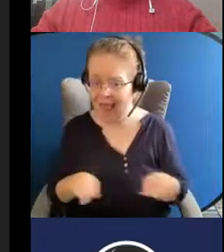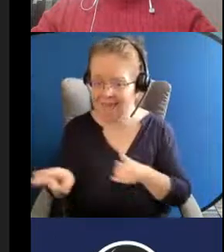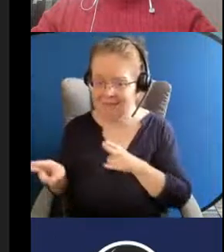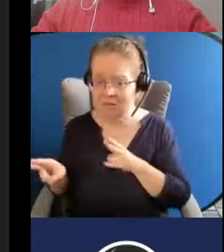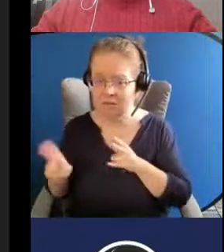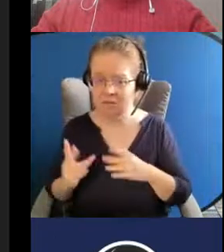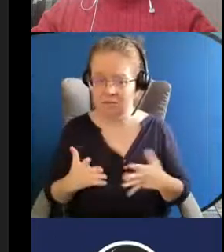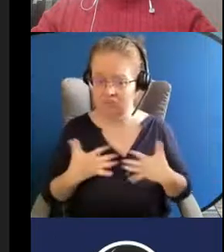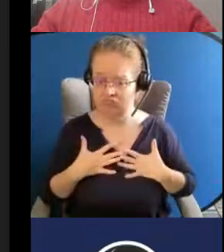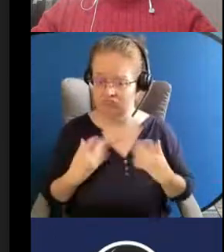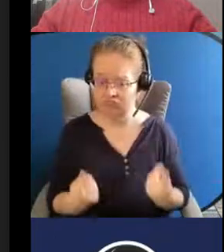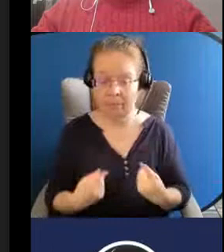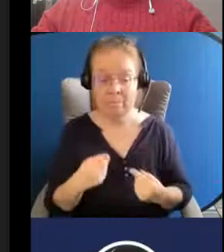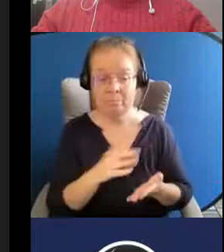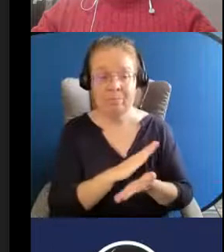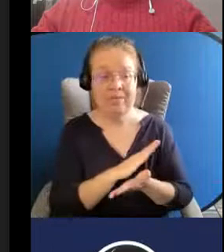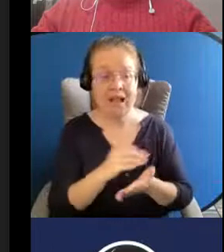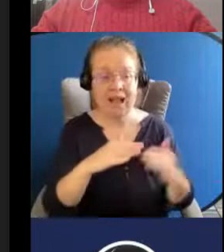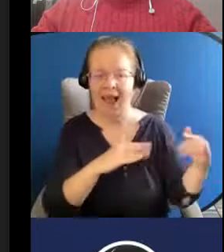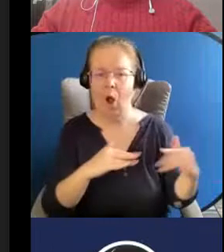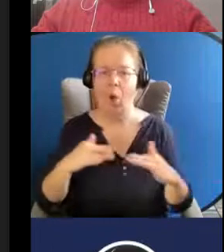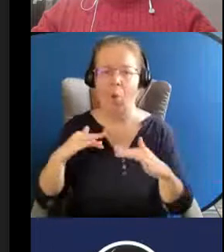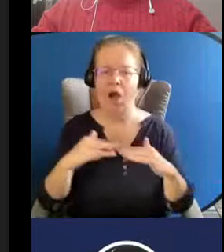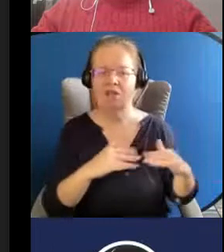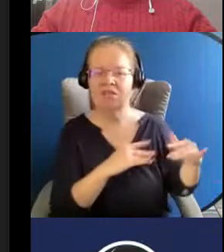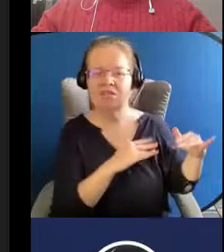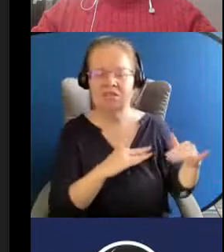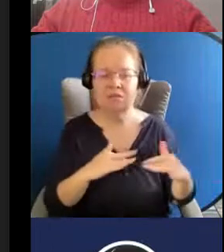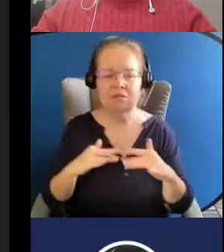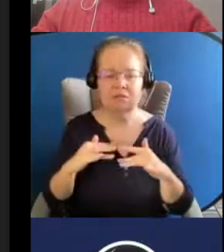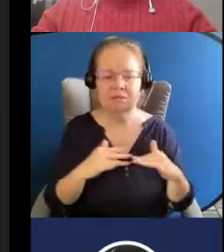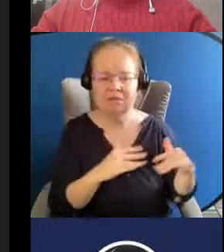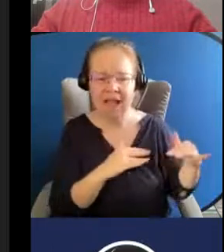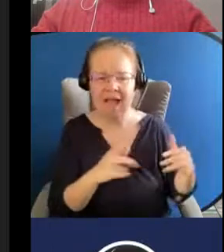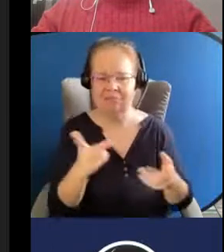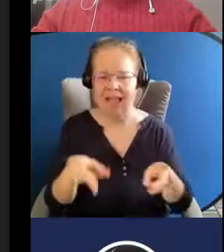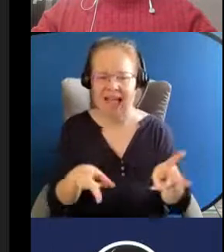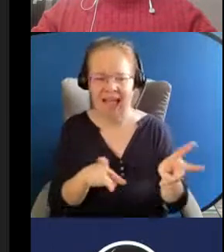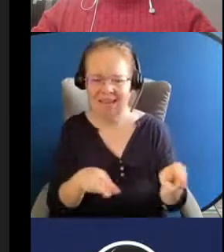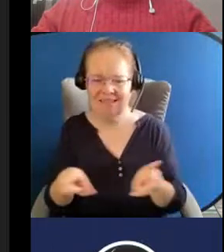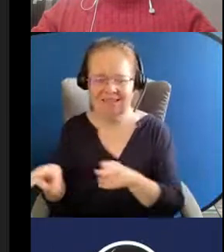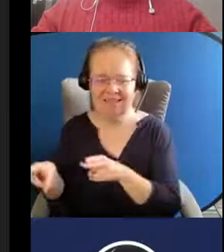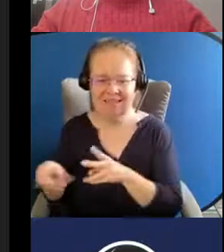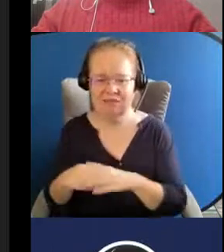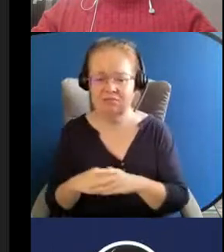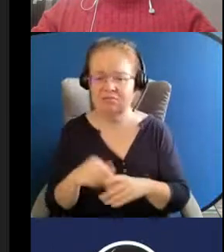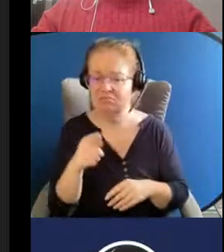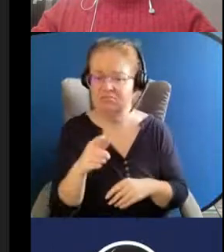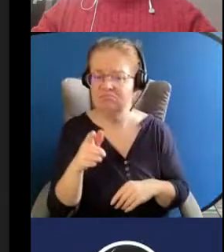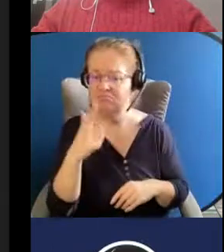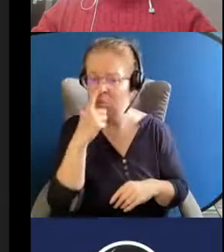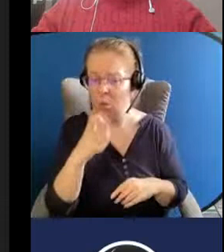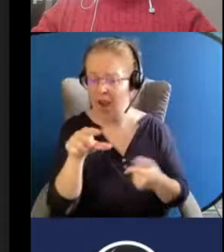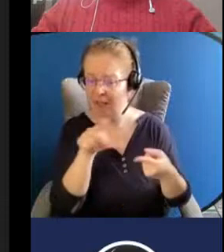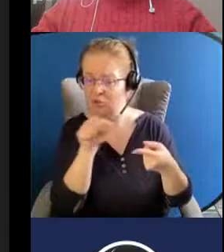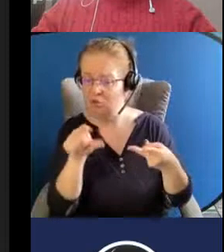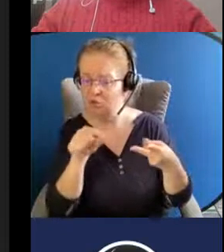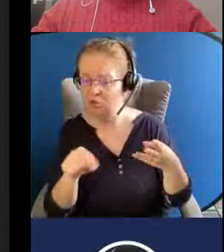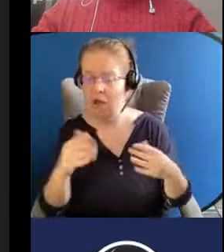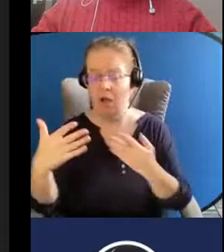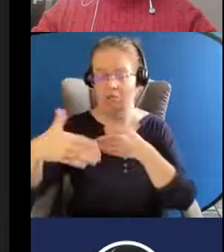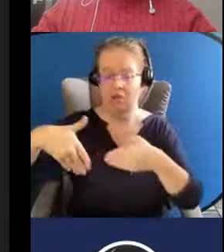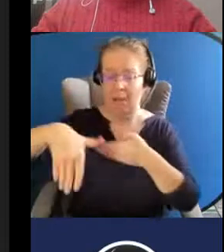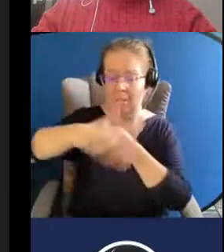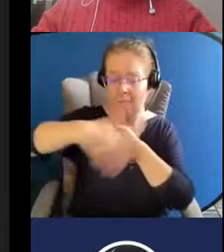So Hector's on aquatic. He activated the edit button. And there are several different items he can change, like